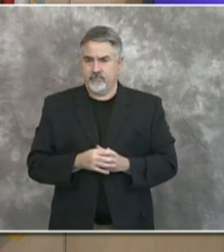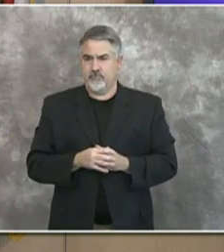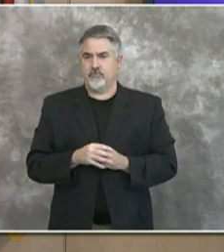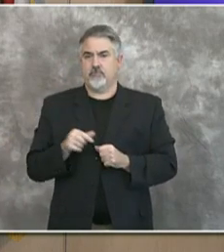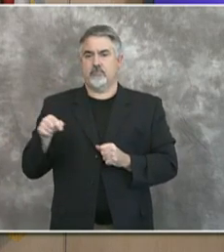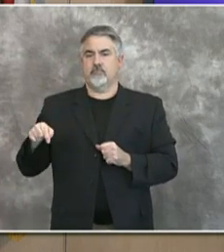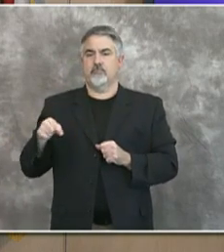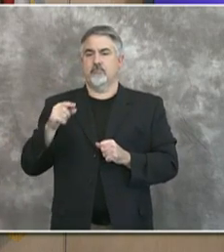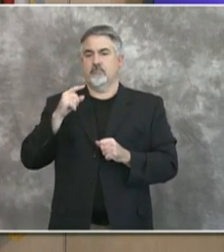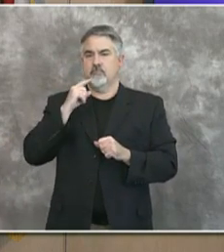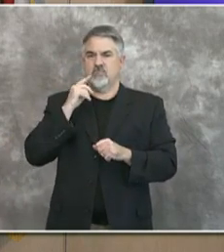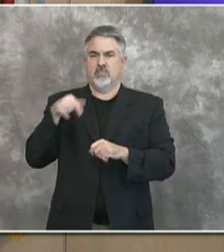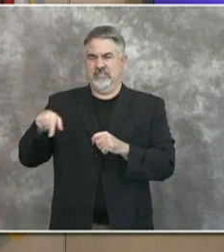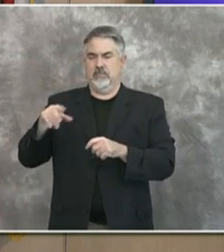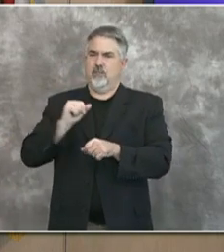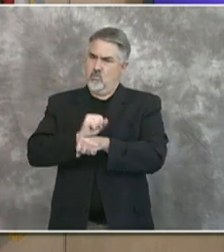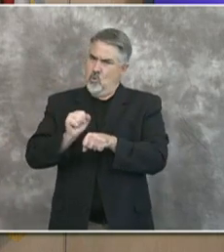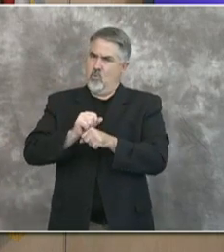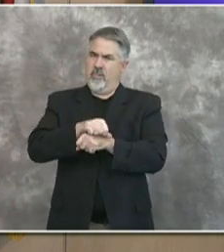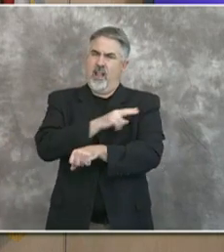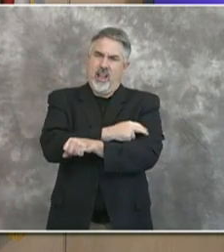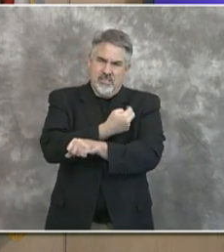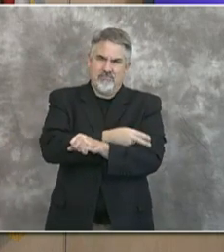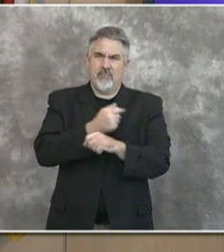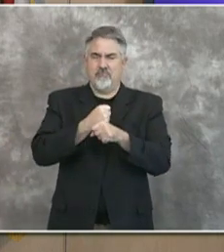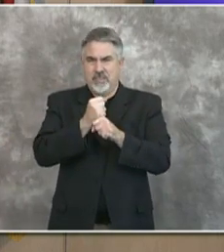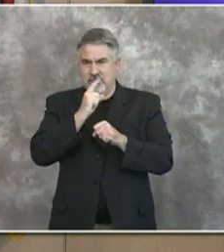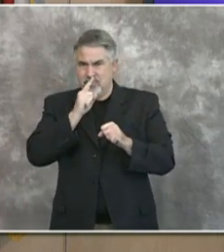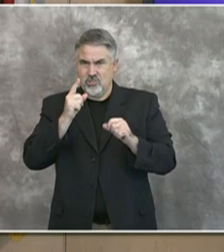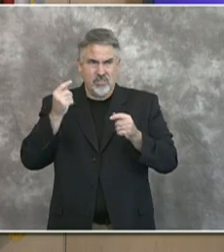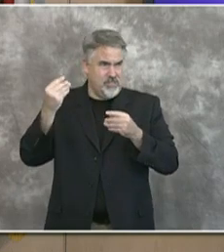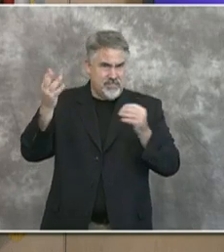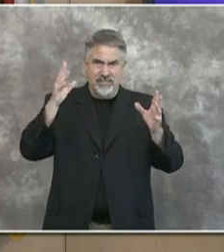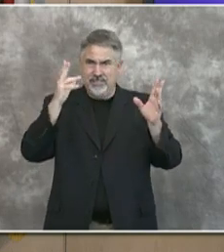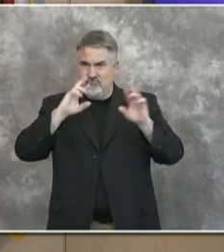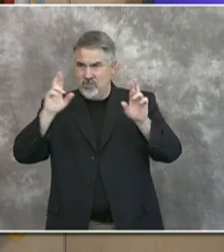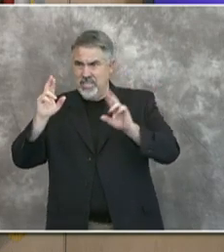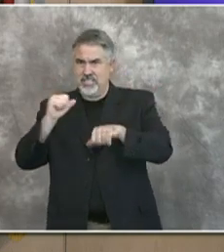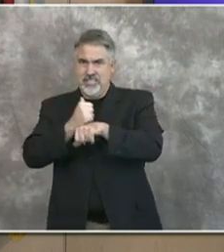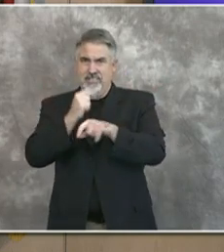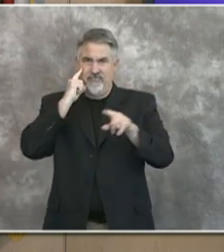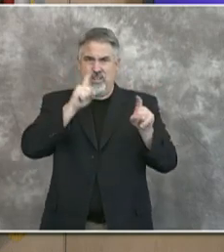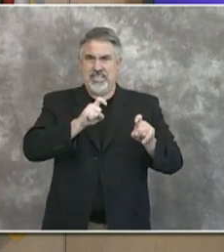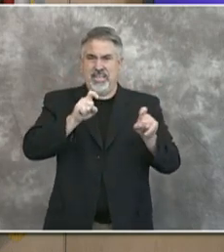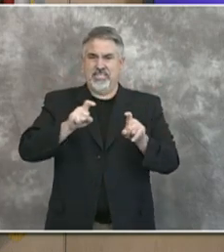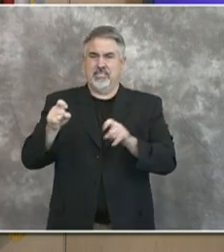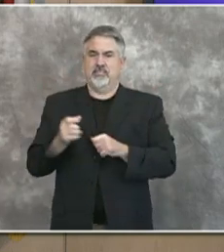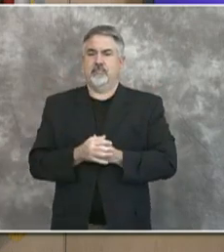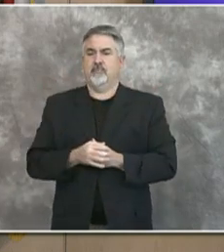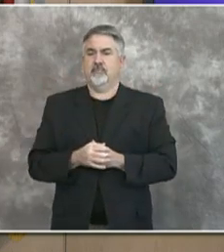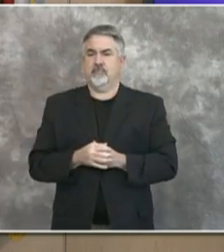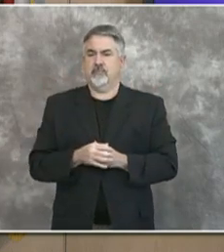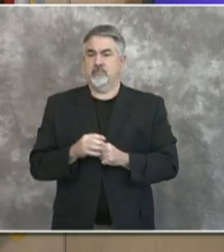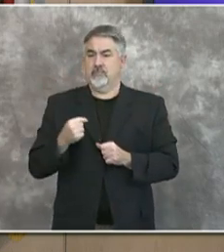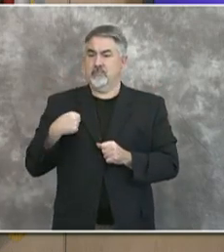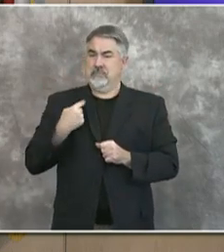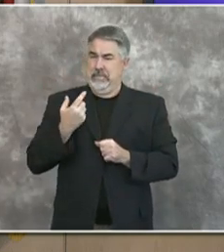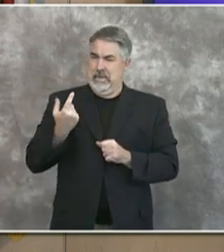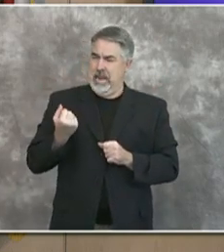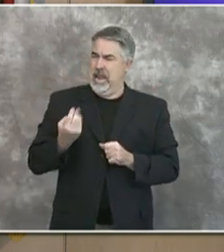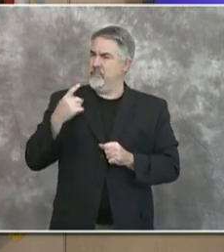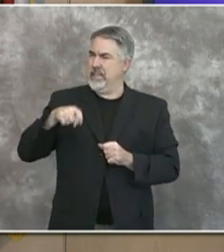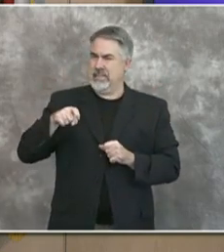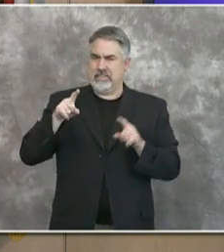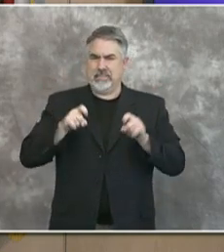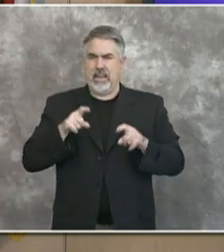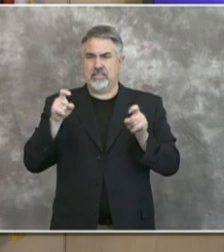our hospitals, our clinics, in order to come up and determine what is the number of tests we need per day for our region to meet those